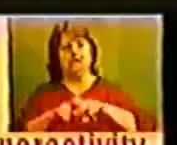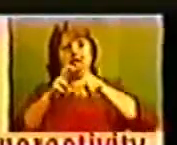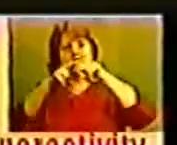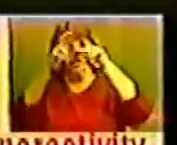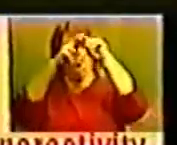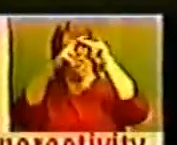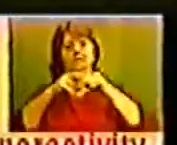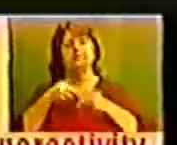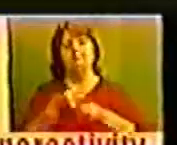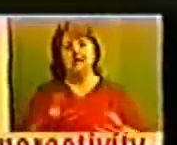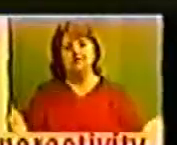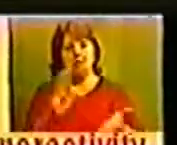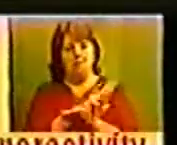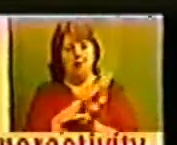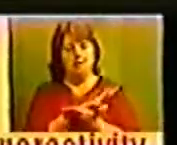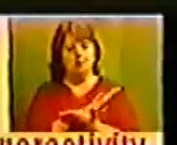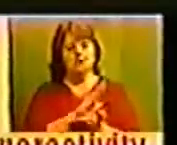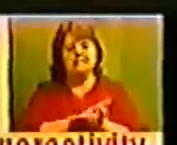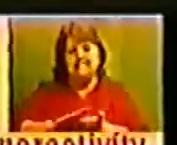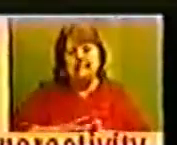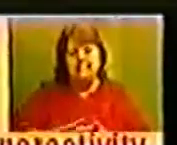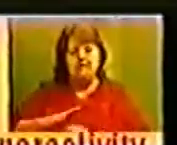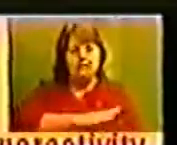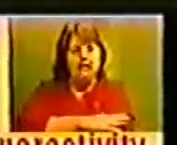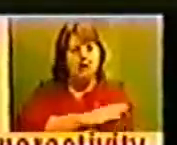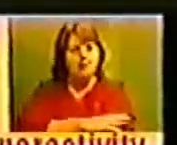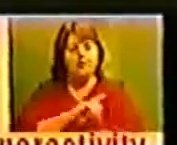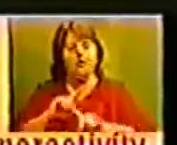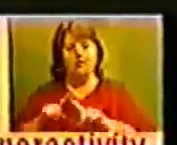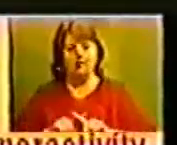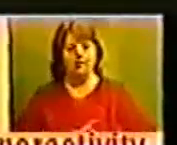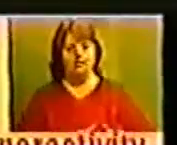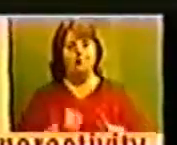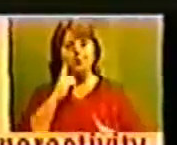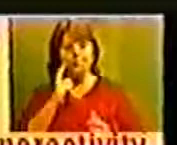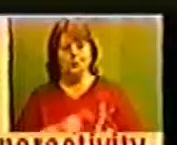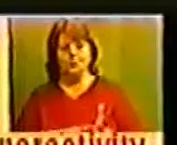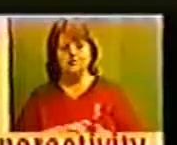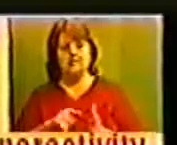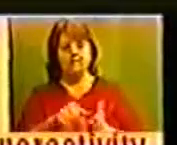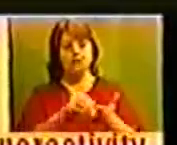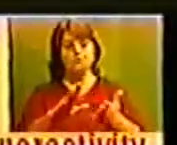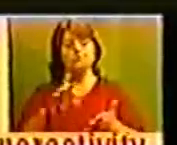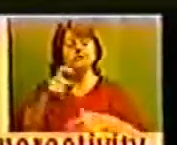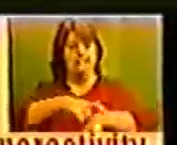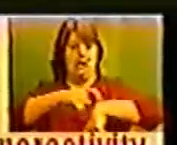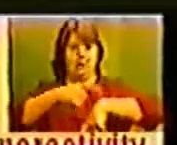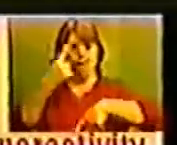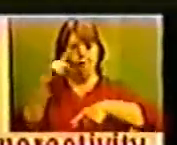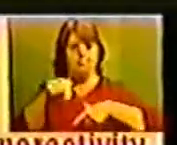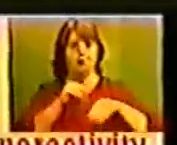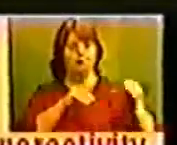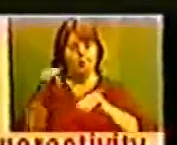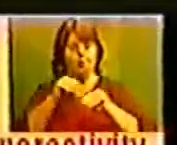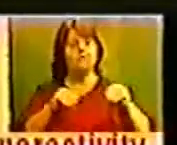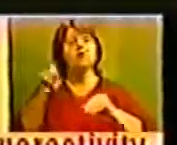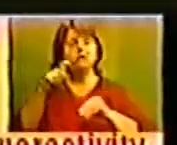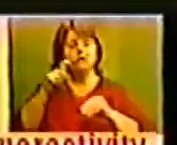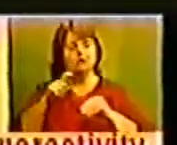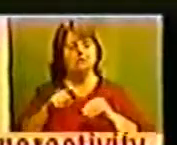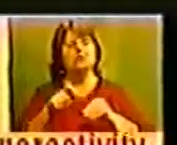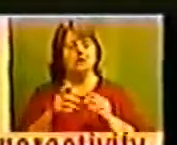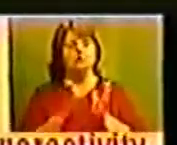chairs, pass out papers, clean tables, just when you notice that they need to move around, before they move